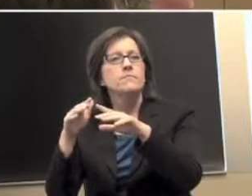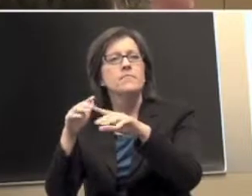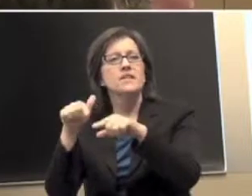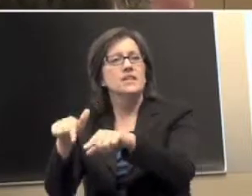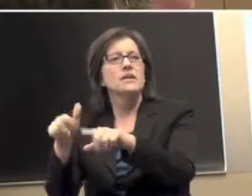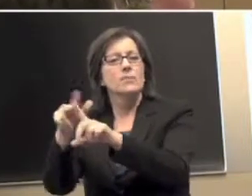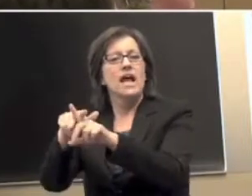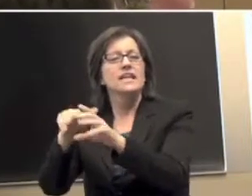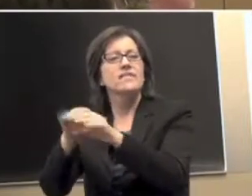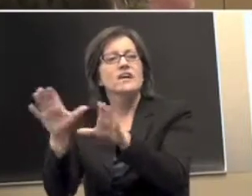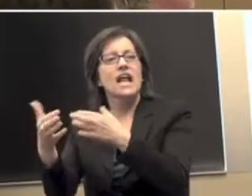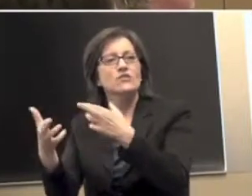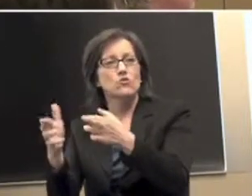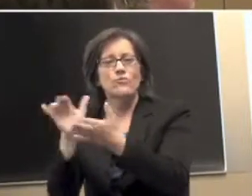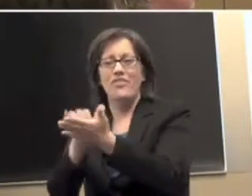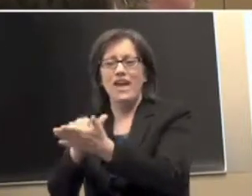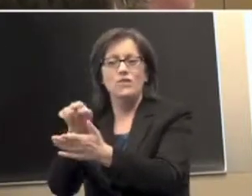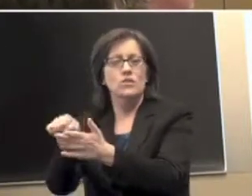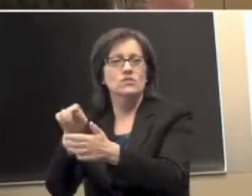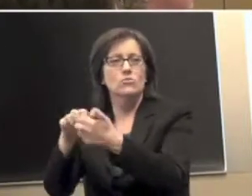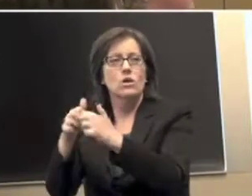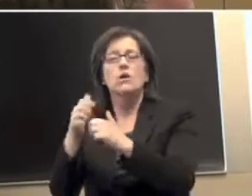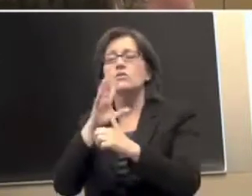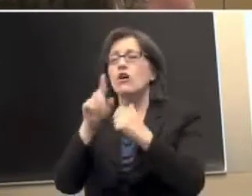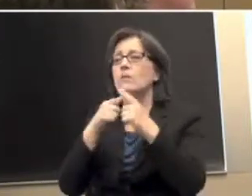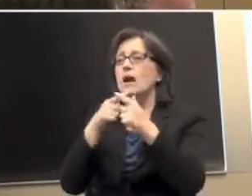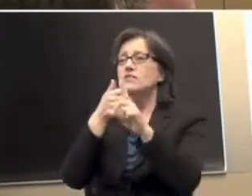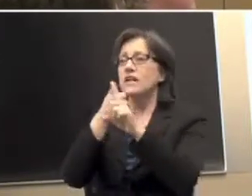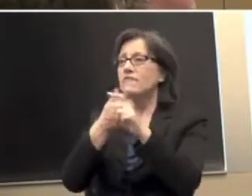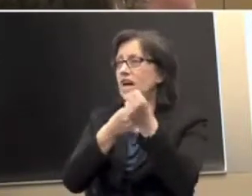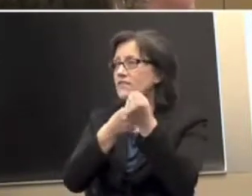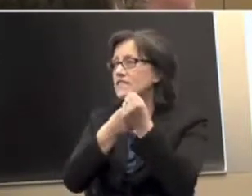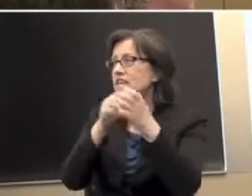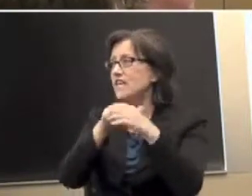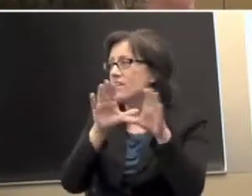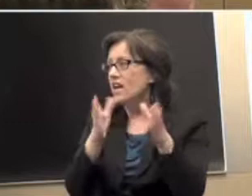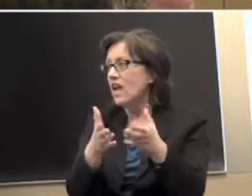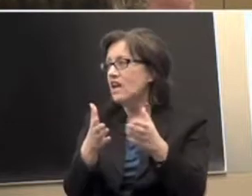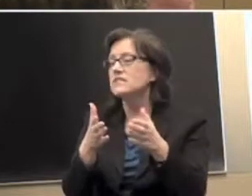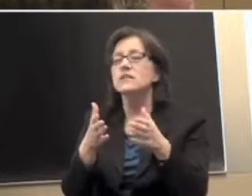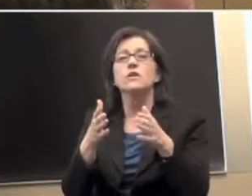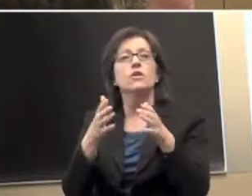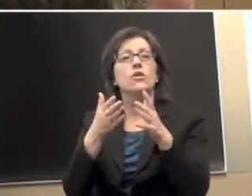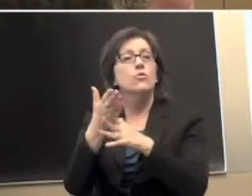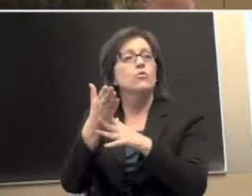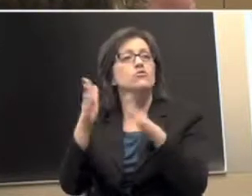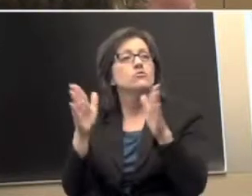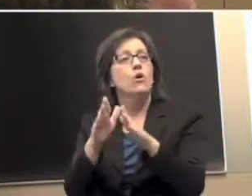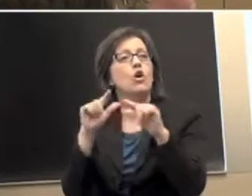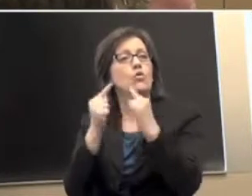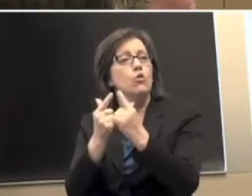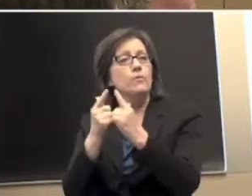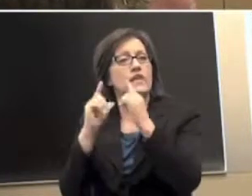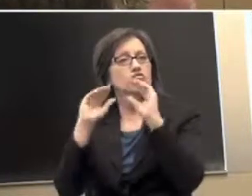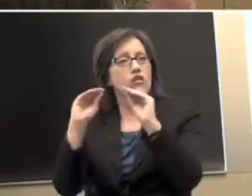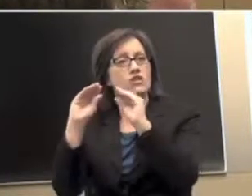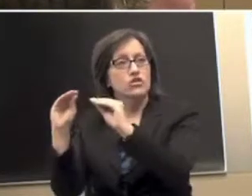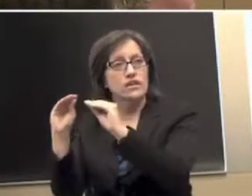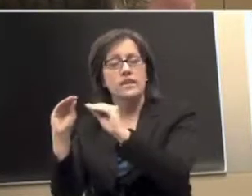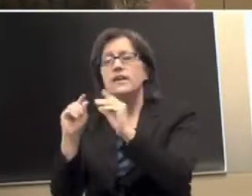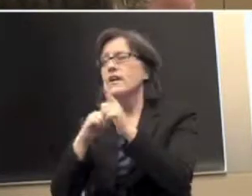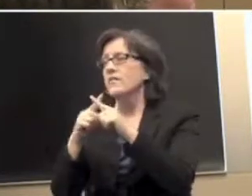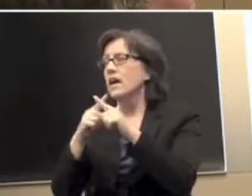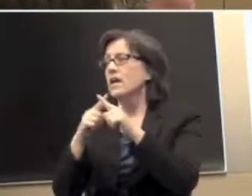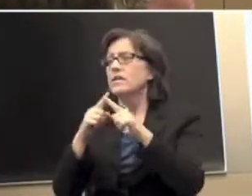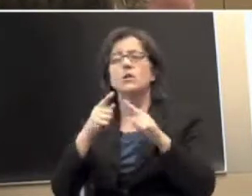issue. We talked about self-advocacy in the class. We would do that with small group instruction. And then we'd go into like the